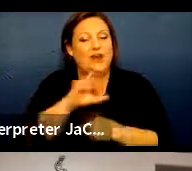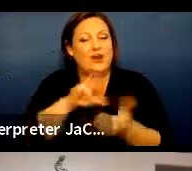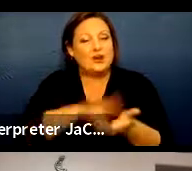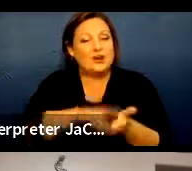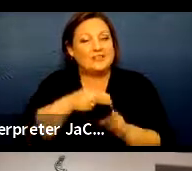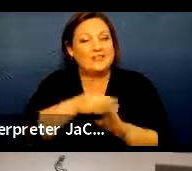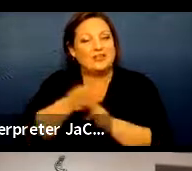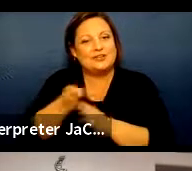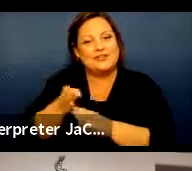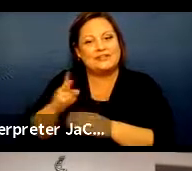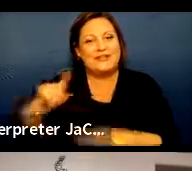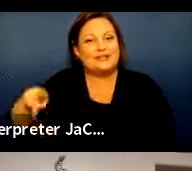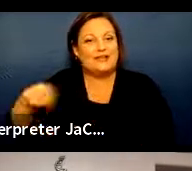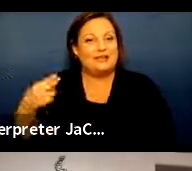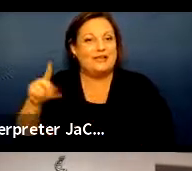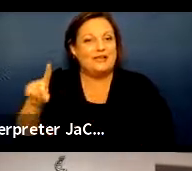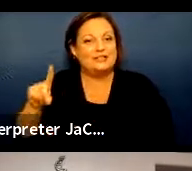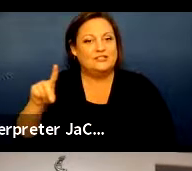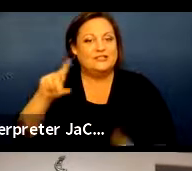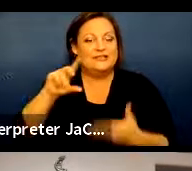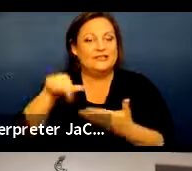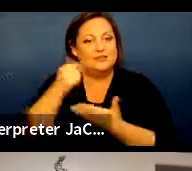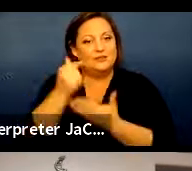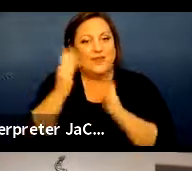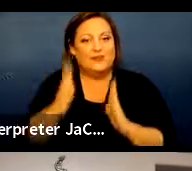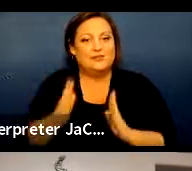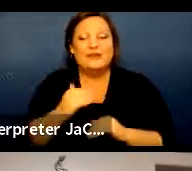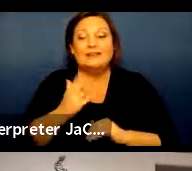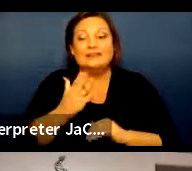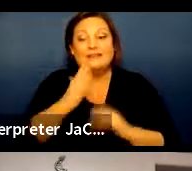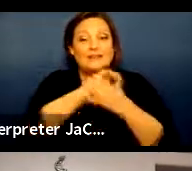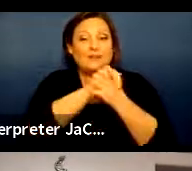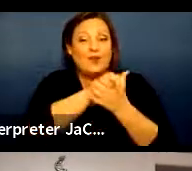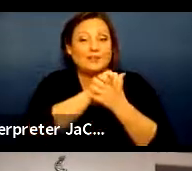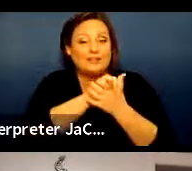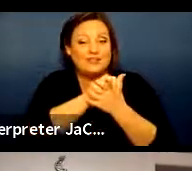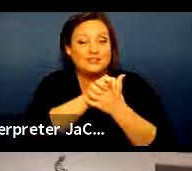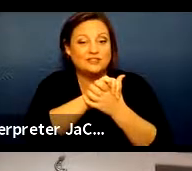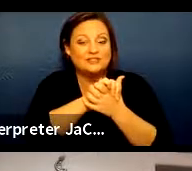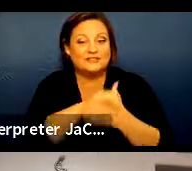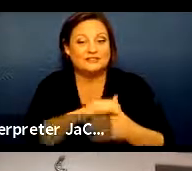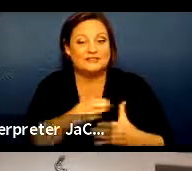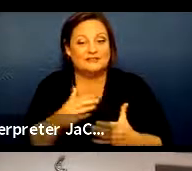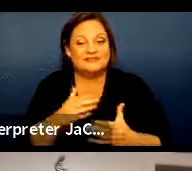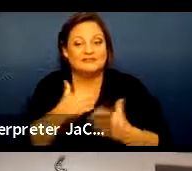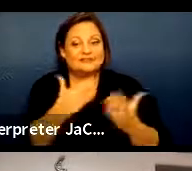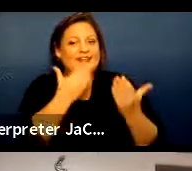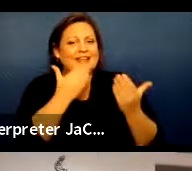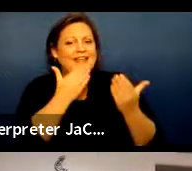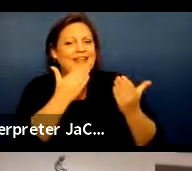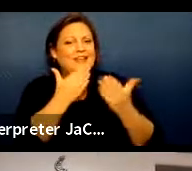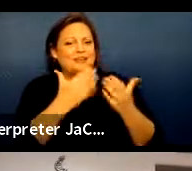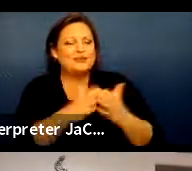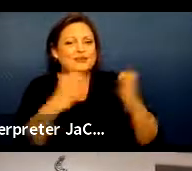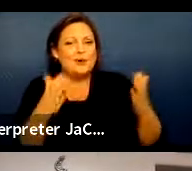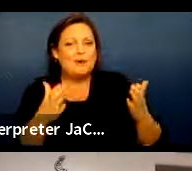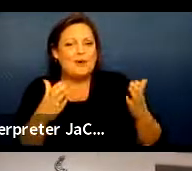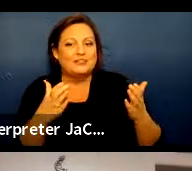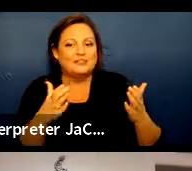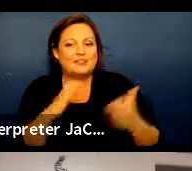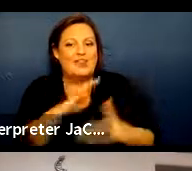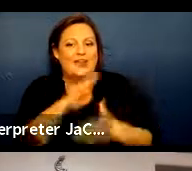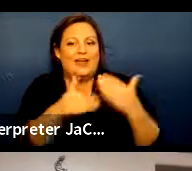a PhD nursing graduate. Congratulations, Dr. Leahy. Thank you so much, Dr. McNeil and all the